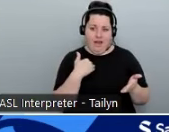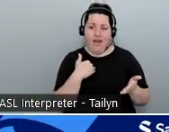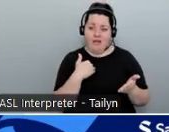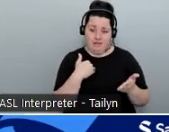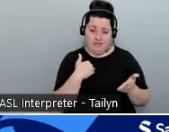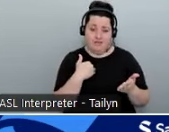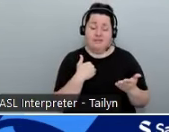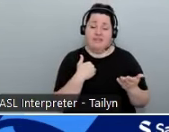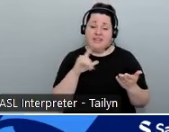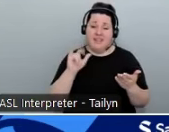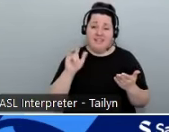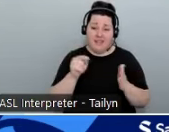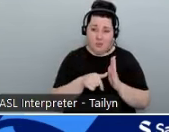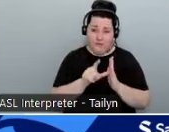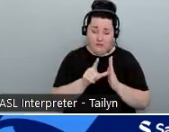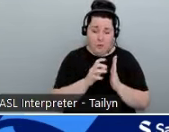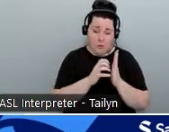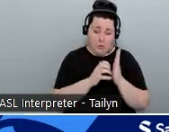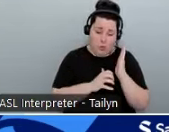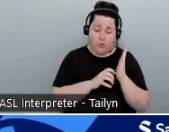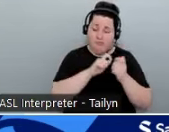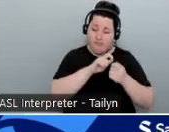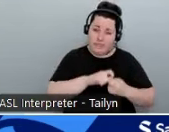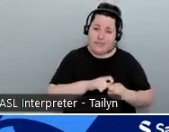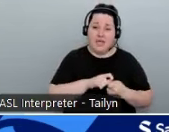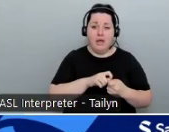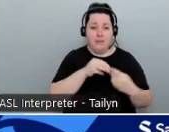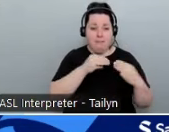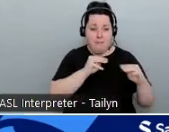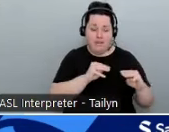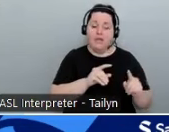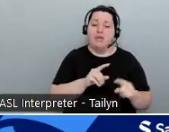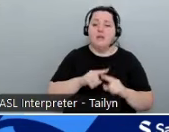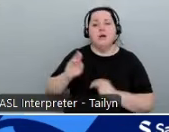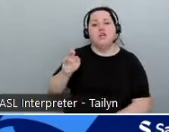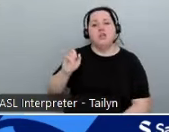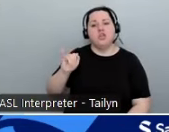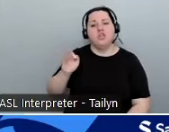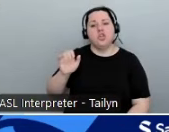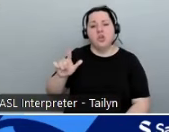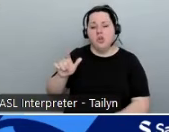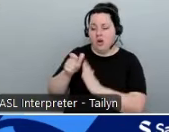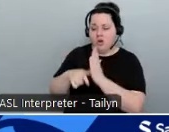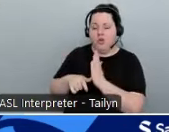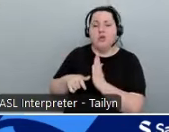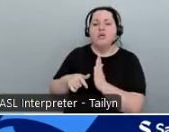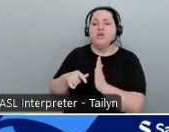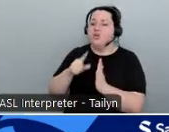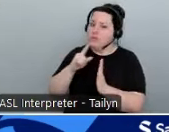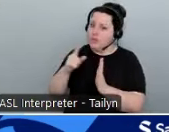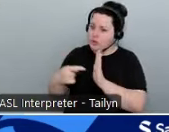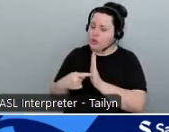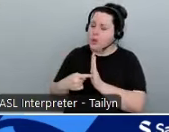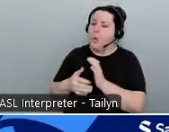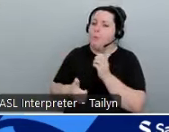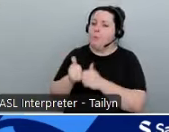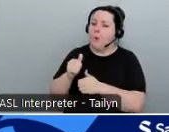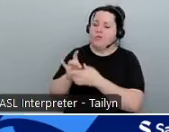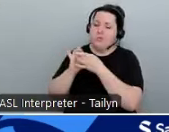literature review and methodology, a journal article should highlight only the most relevant background